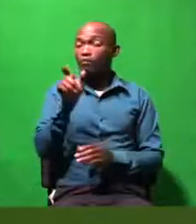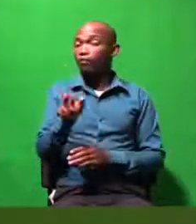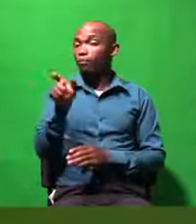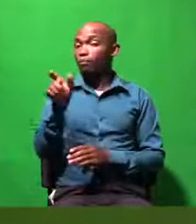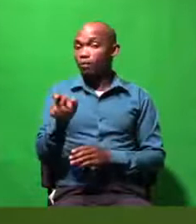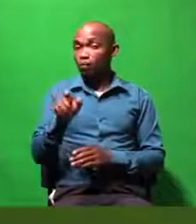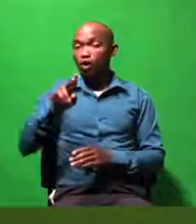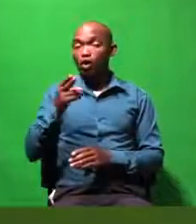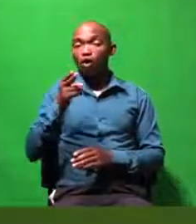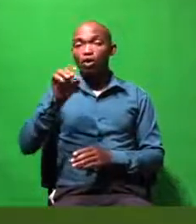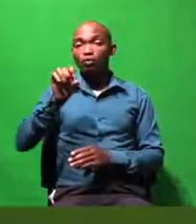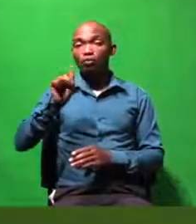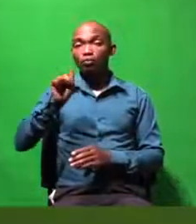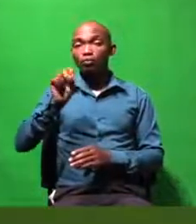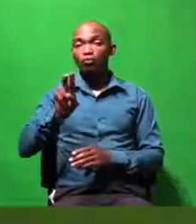of surveyors